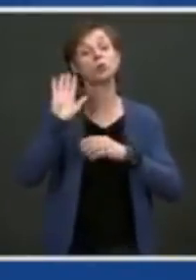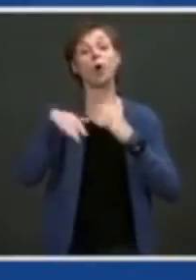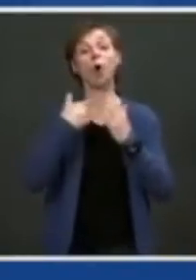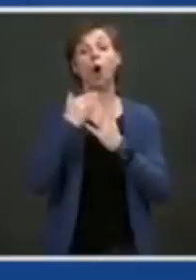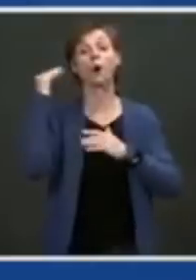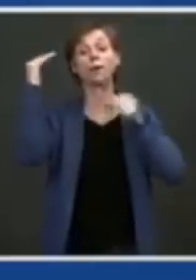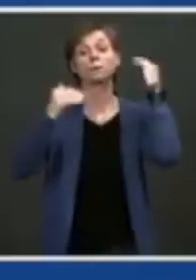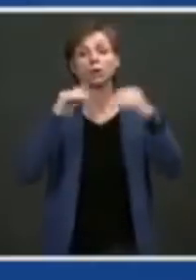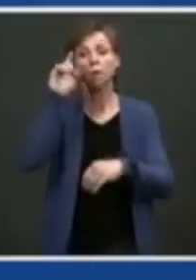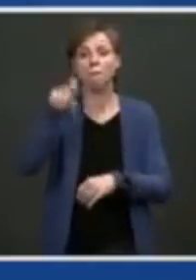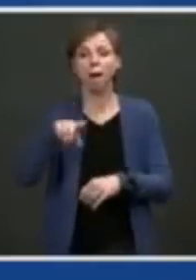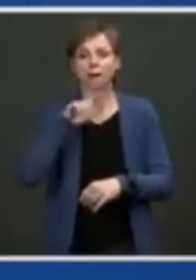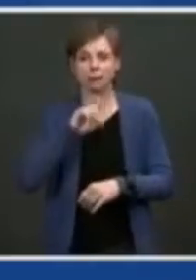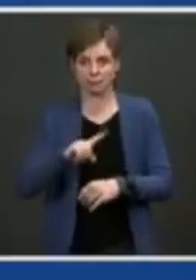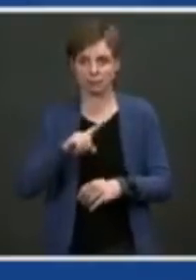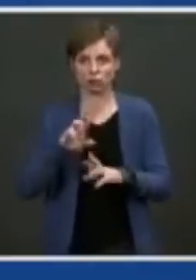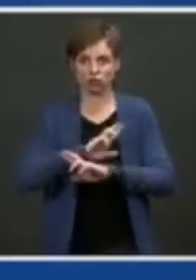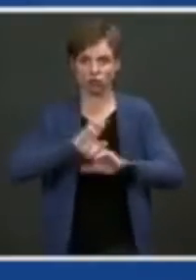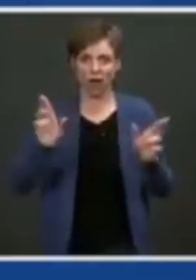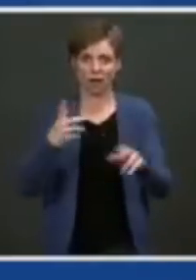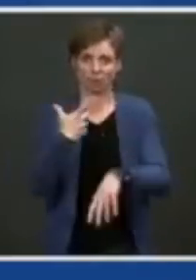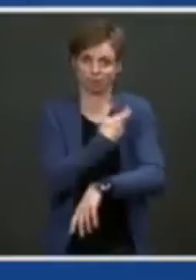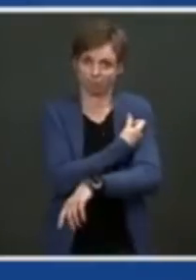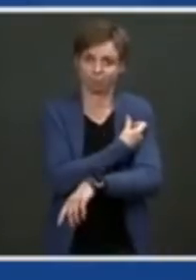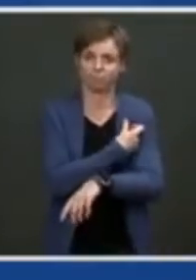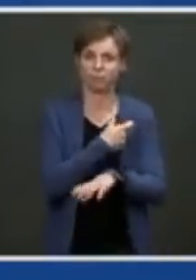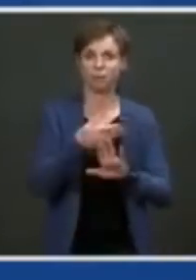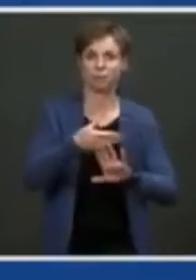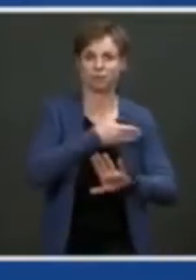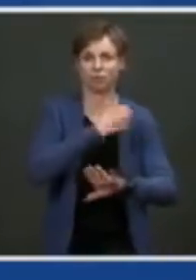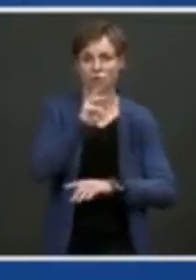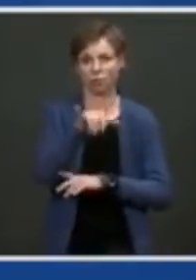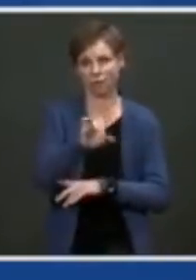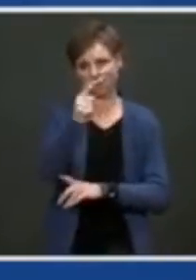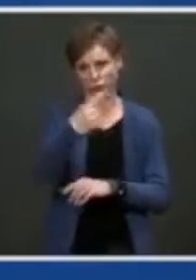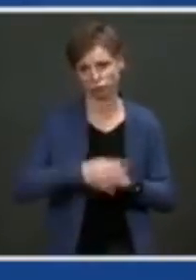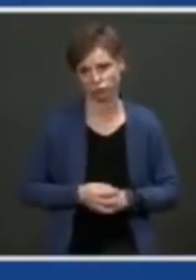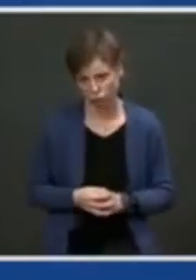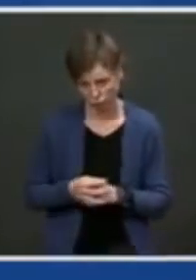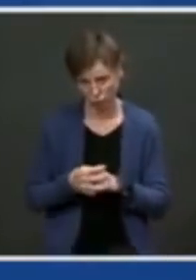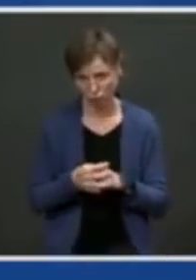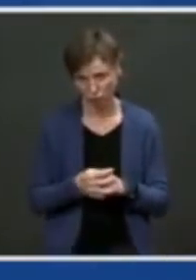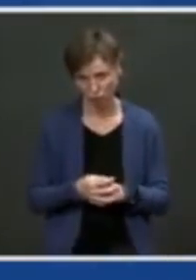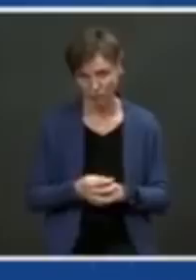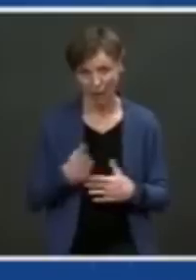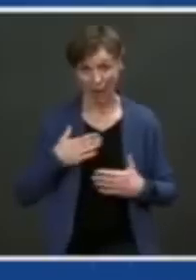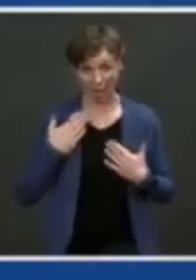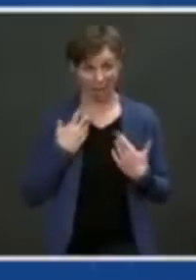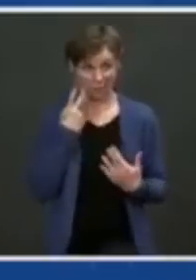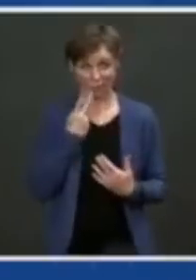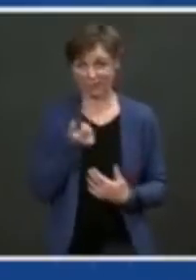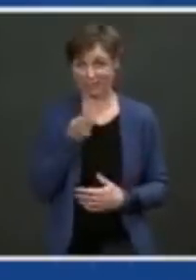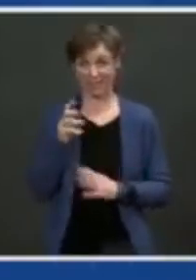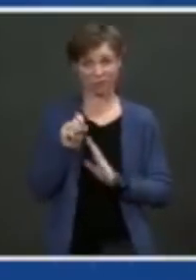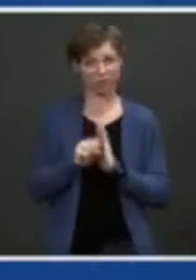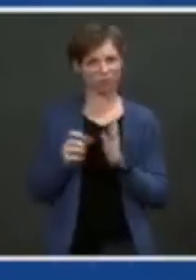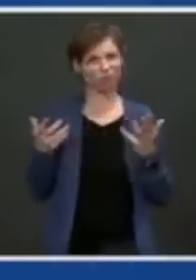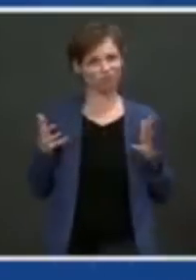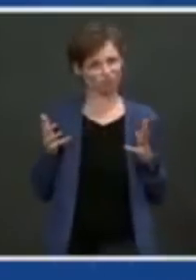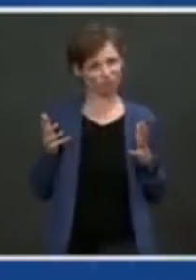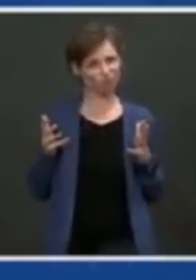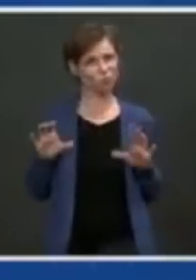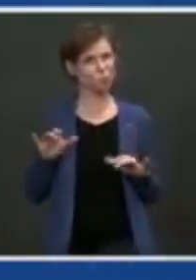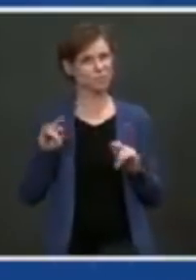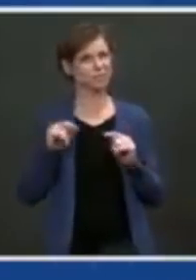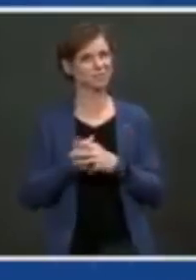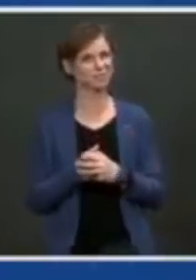than May the 1st. I'm glad to see that several states are already taking that step to make more and more